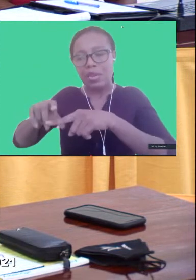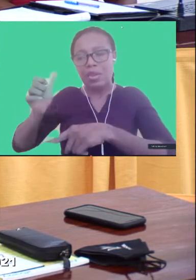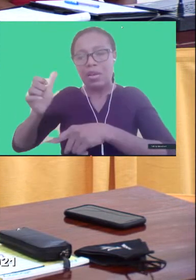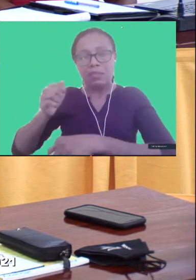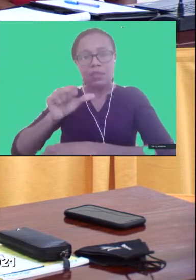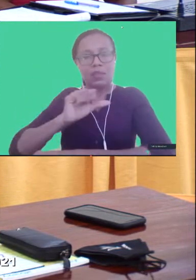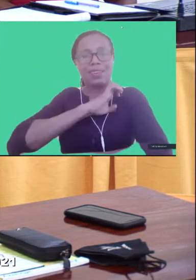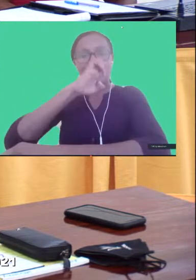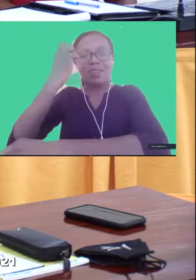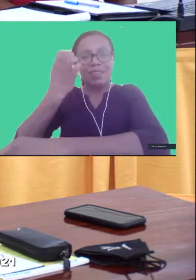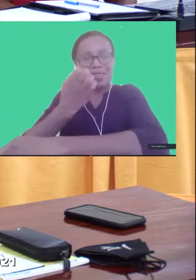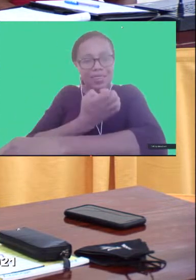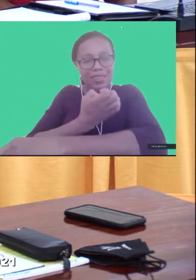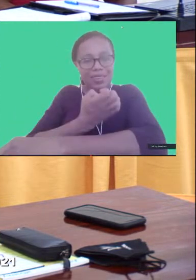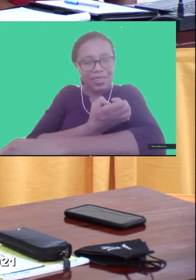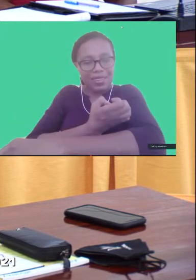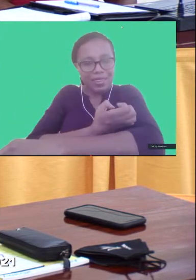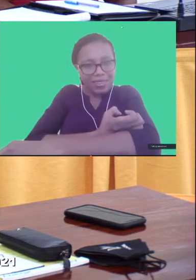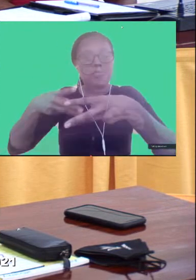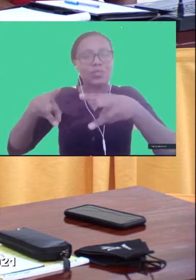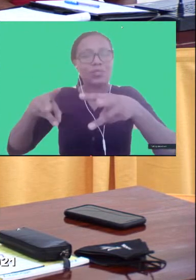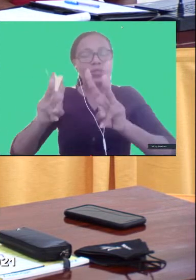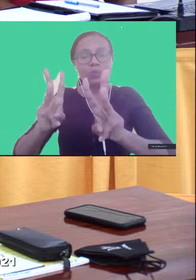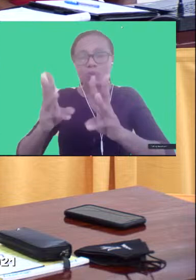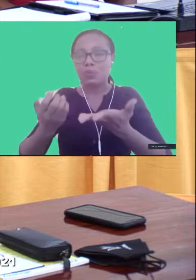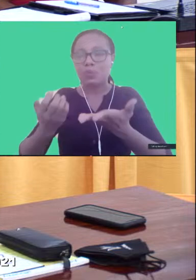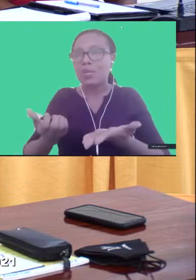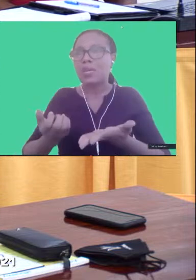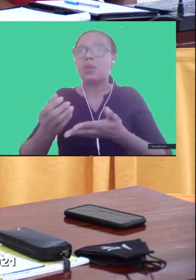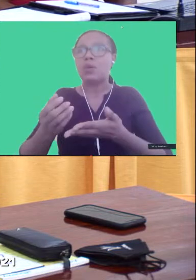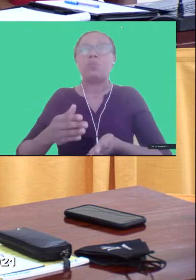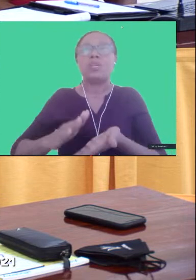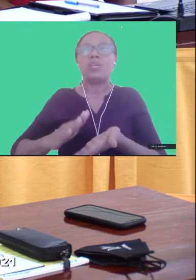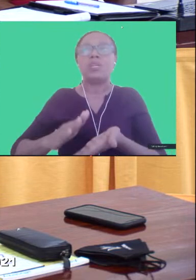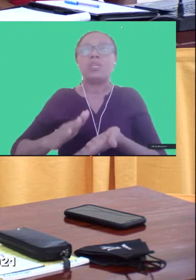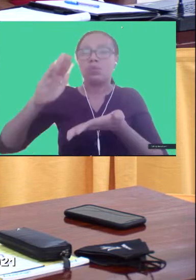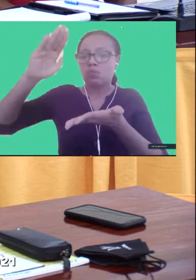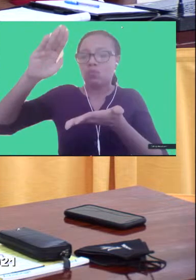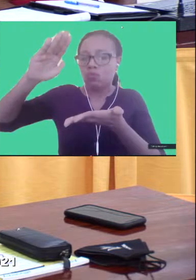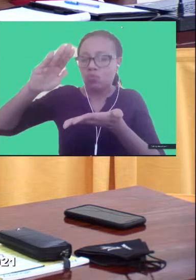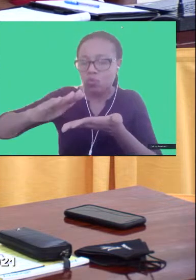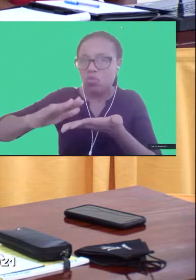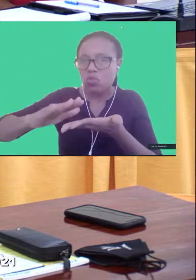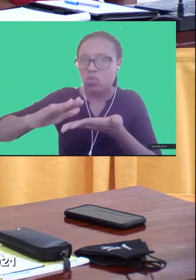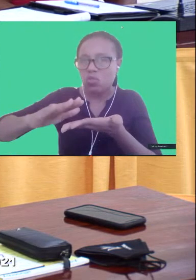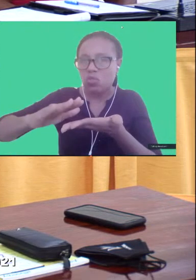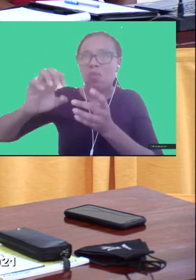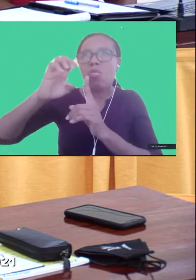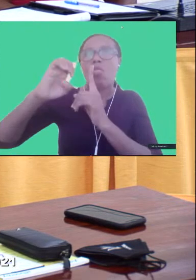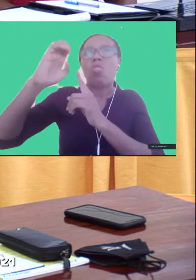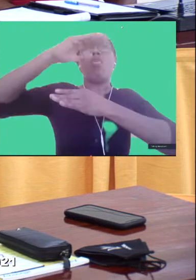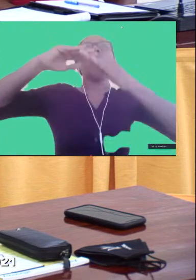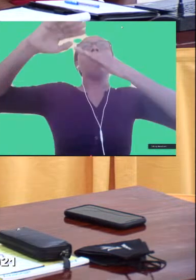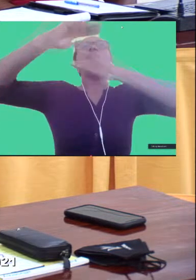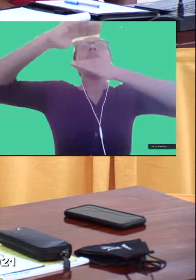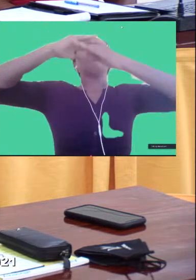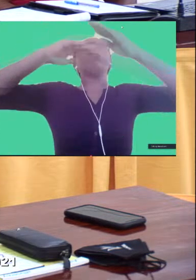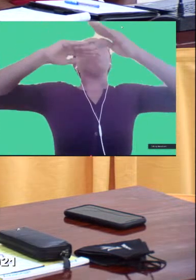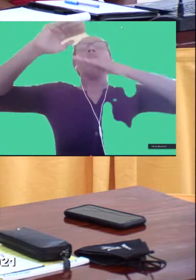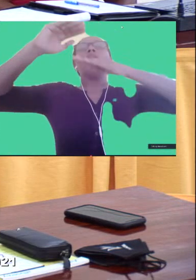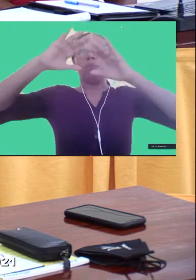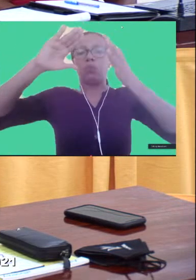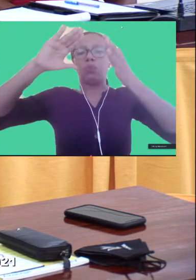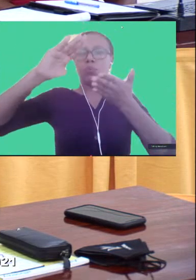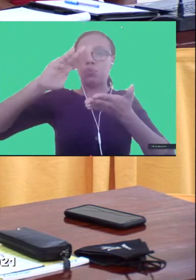less polluting to the atmosphere. Your concern is entirely legitimate. The need for us